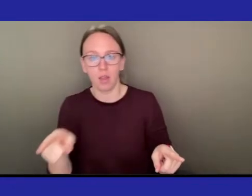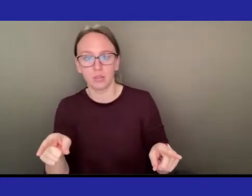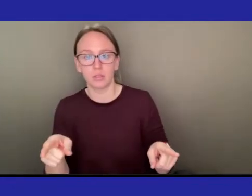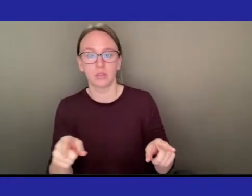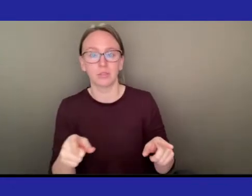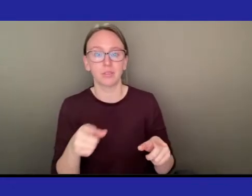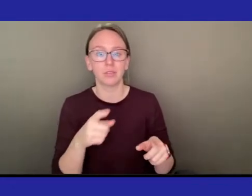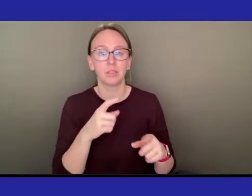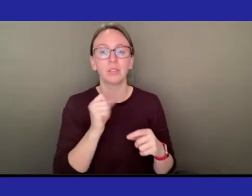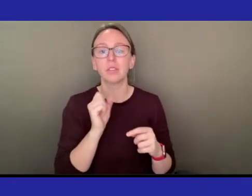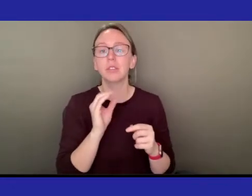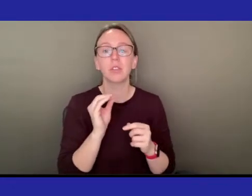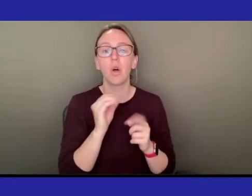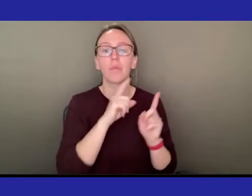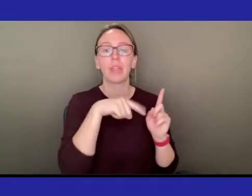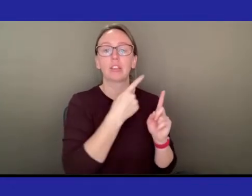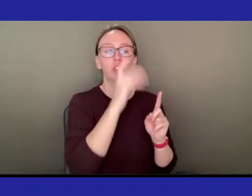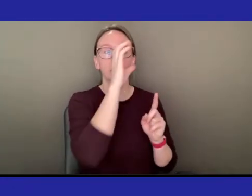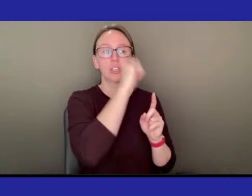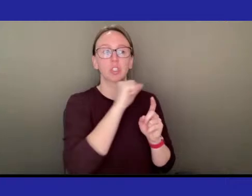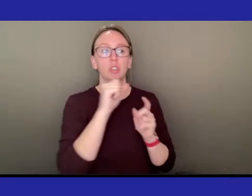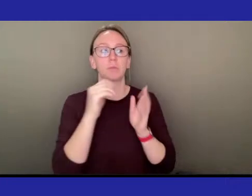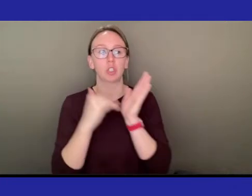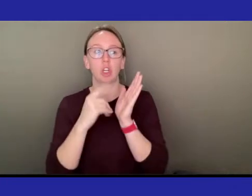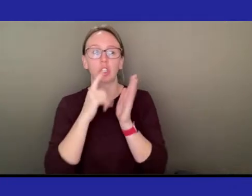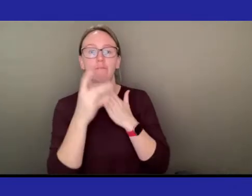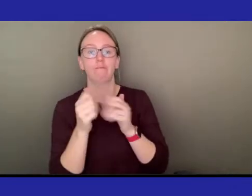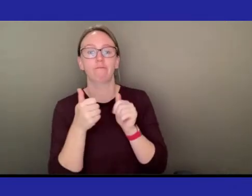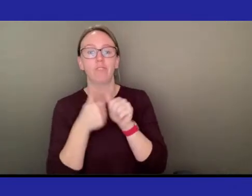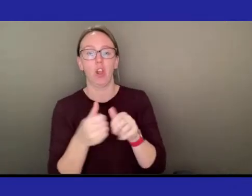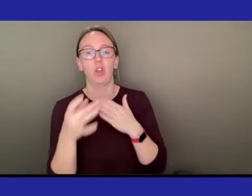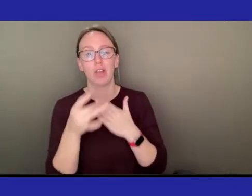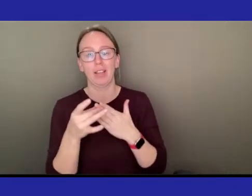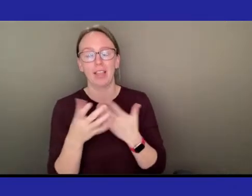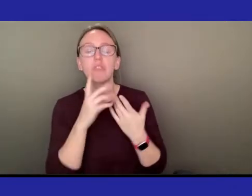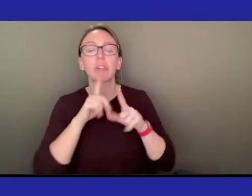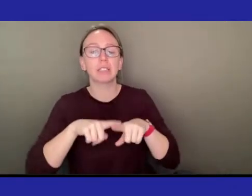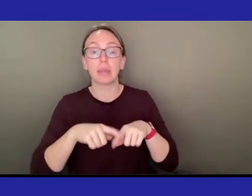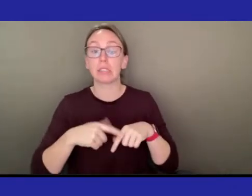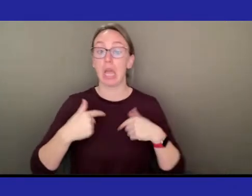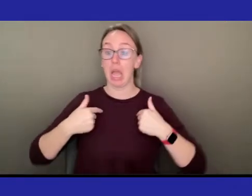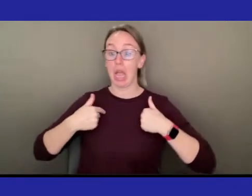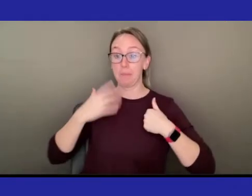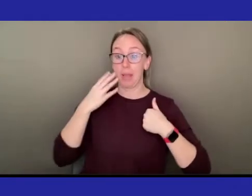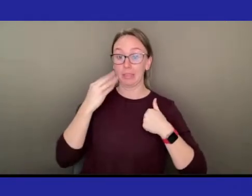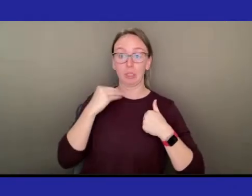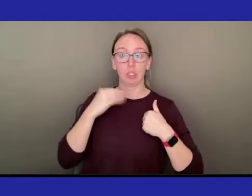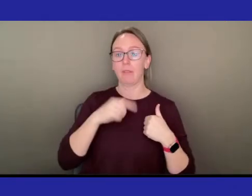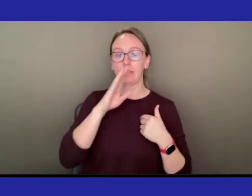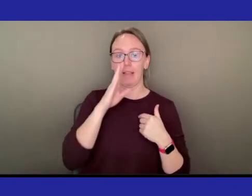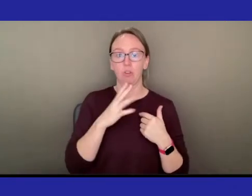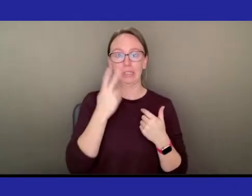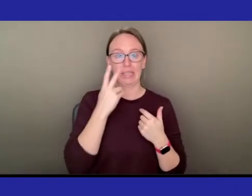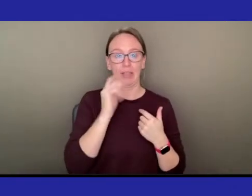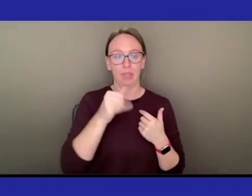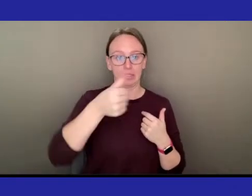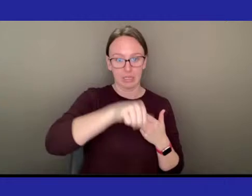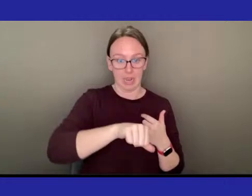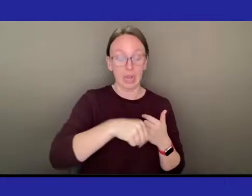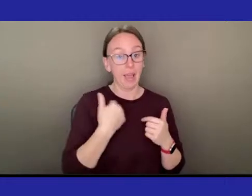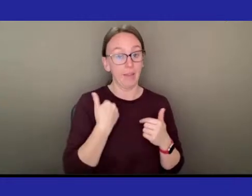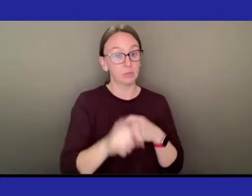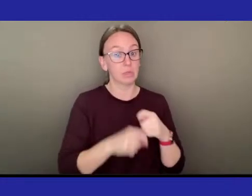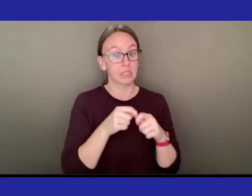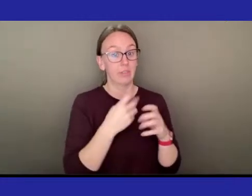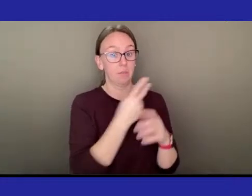doctors are following the guidelines. Yeah. Depends. I have not had it denied. So I've had specific patients where I've sent them for screening CTs